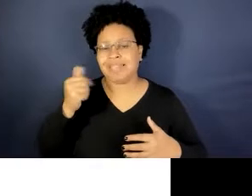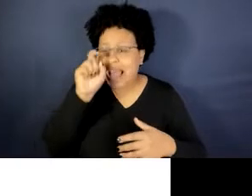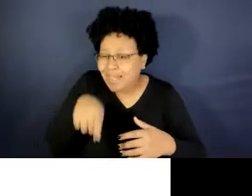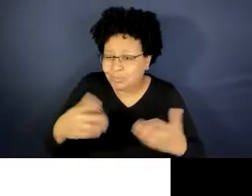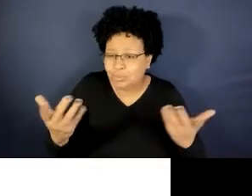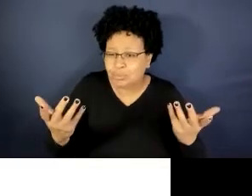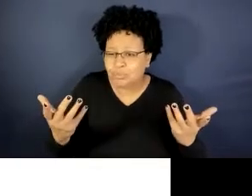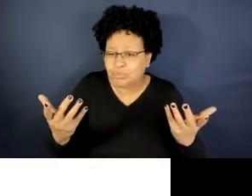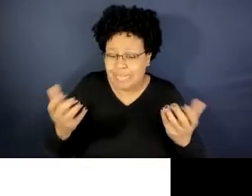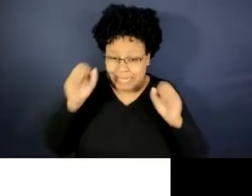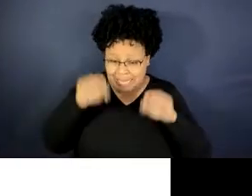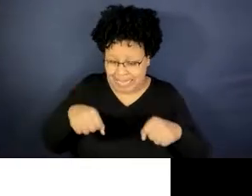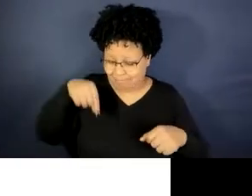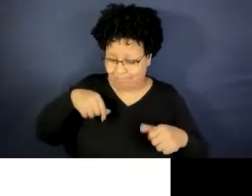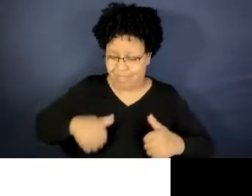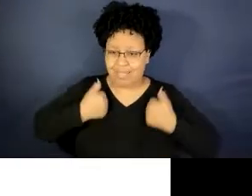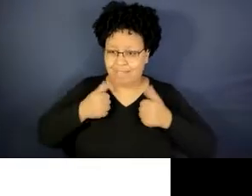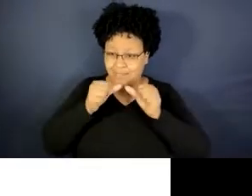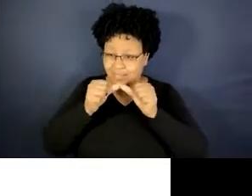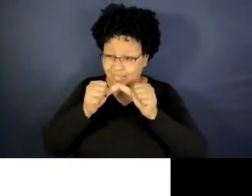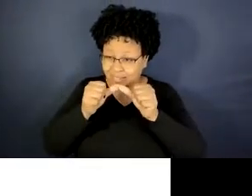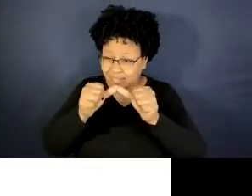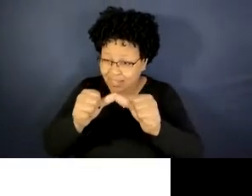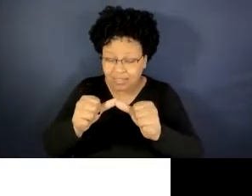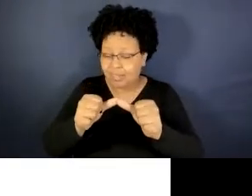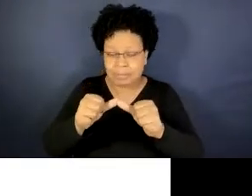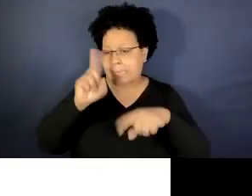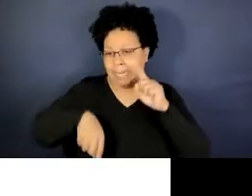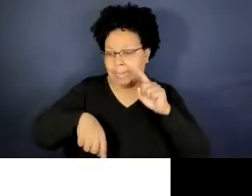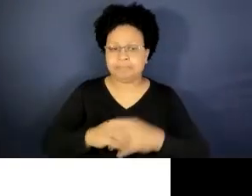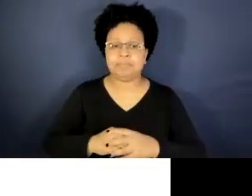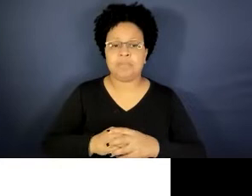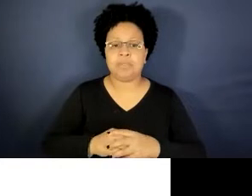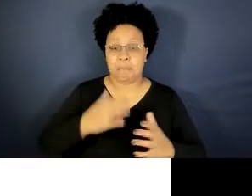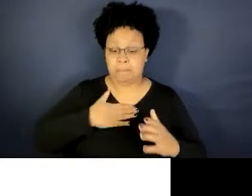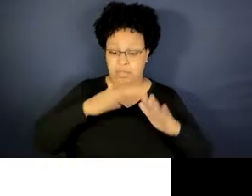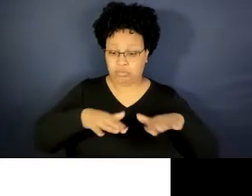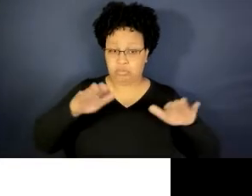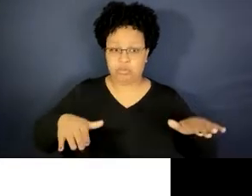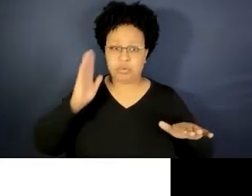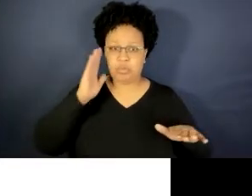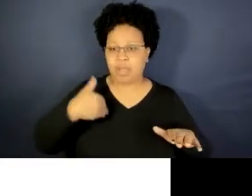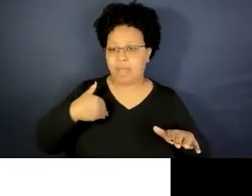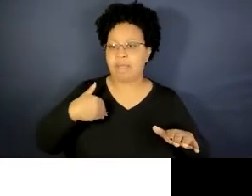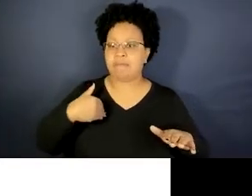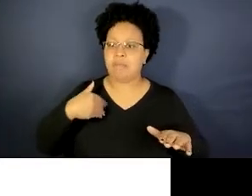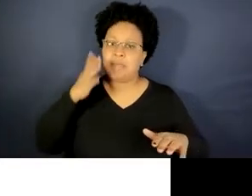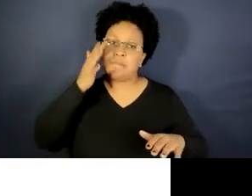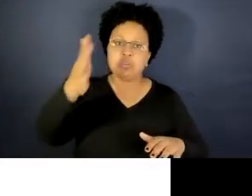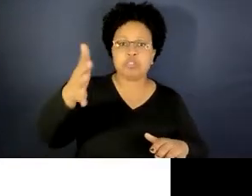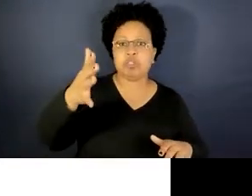It can't be like this all the time. Believe that your children will have a better future than yourself. They've got to